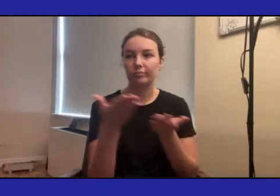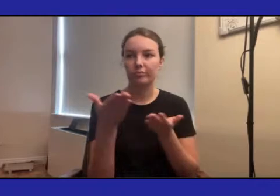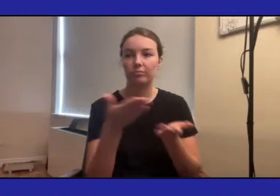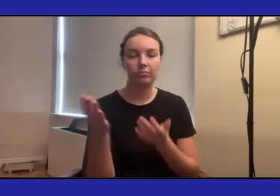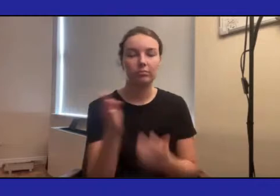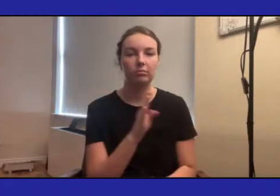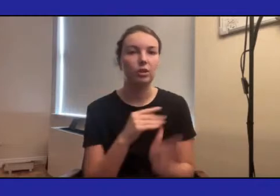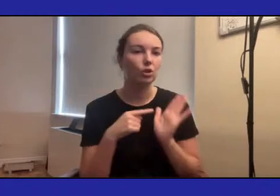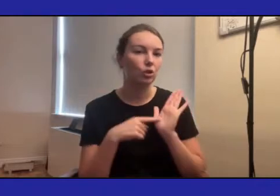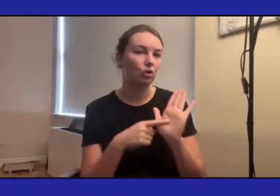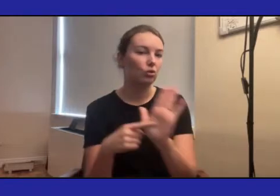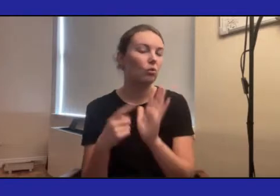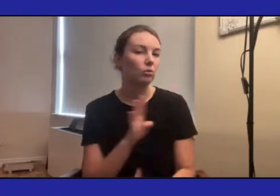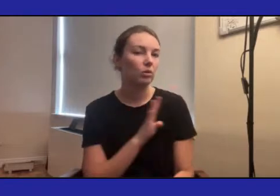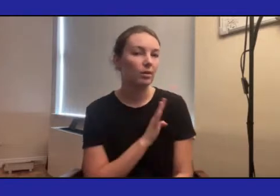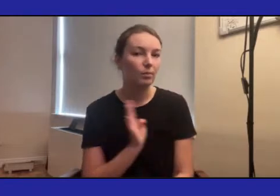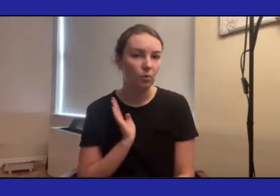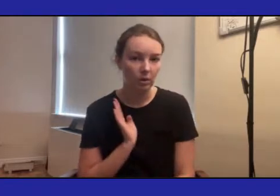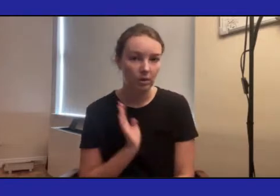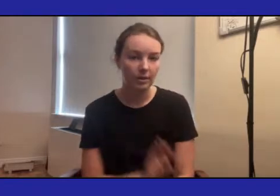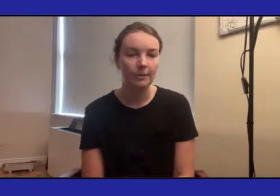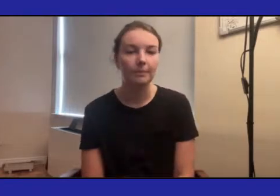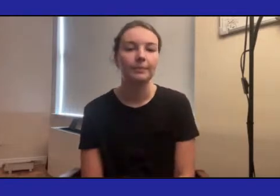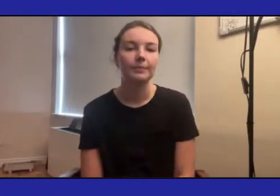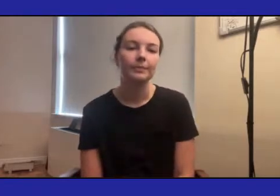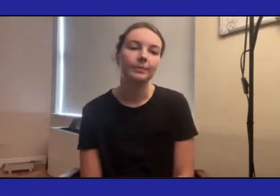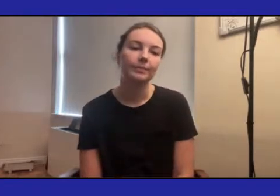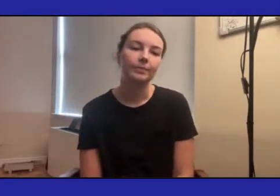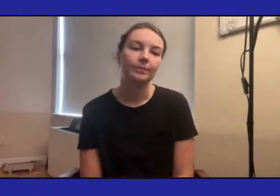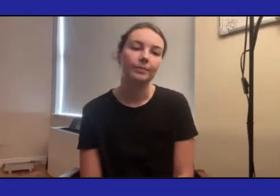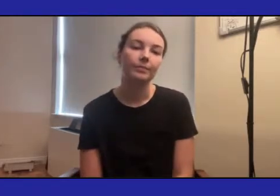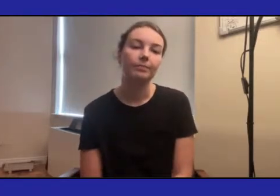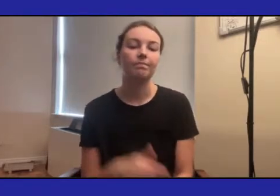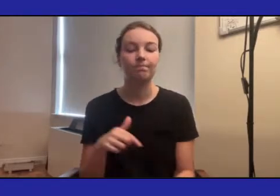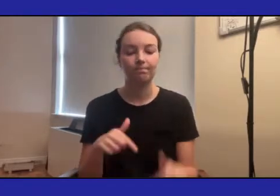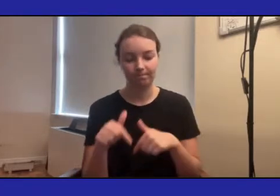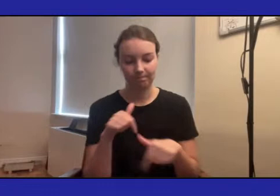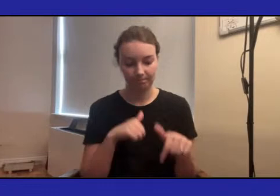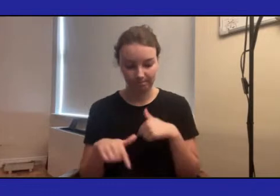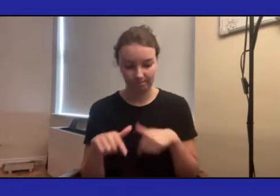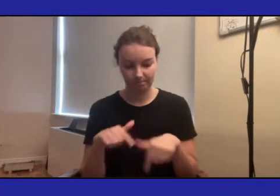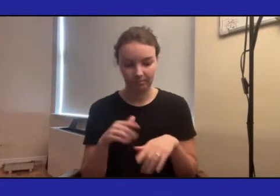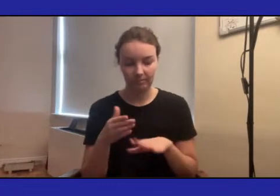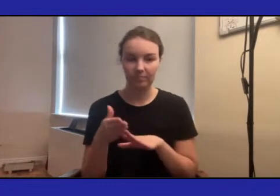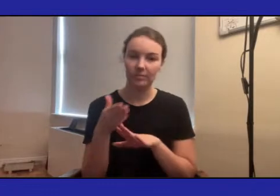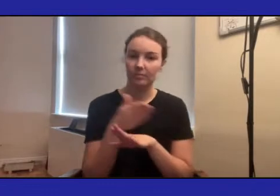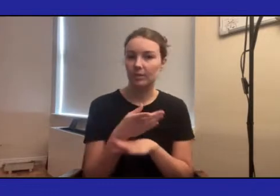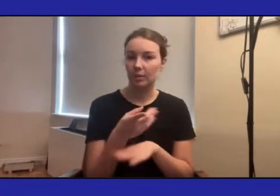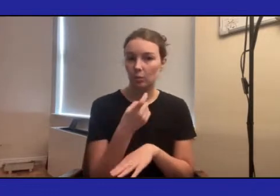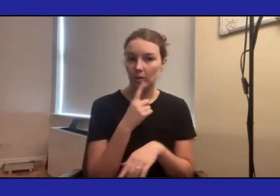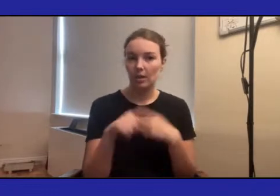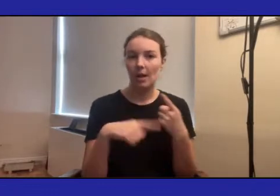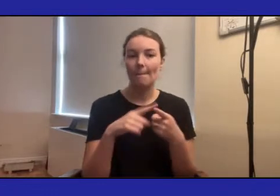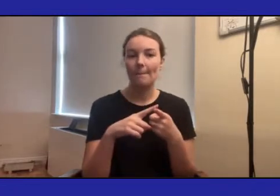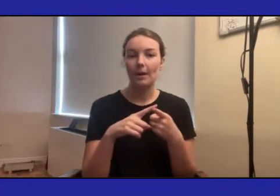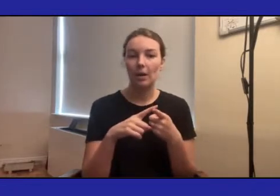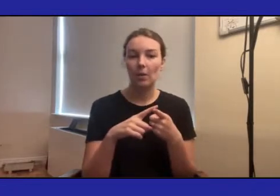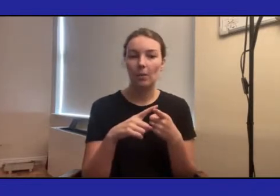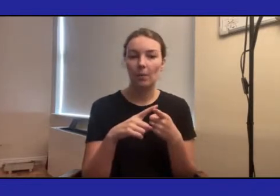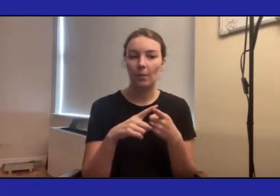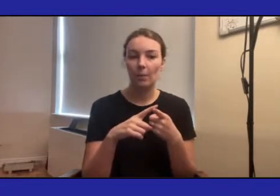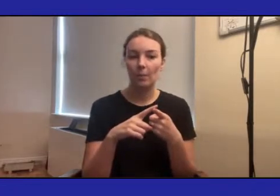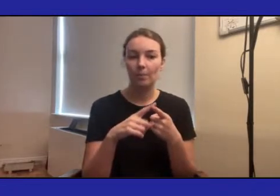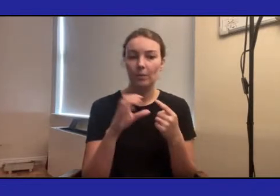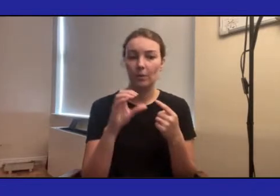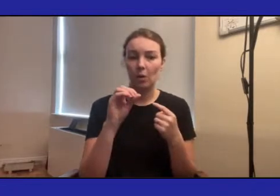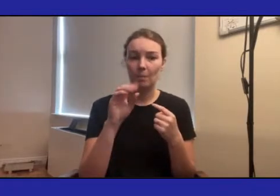um, so going back to the previous question about Obon Pan, that was not a centralized